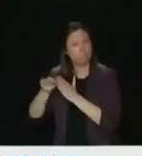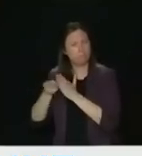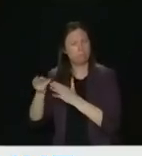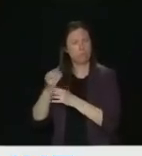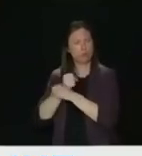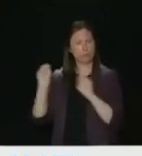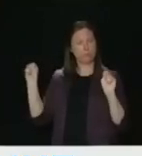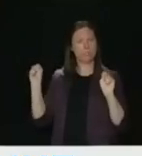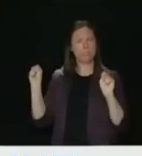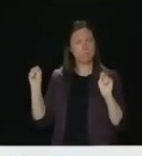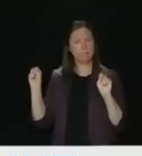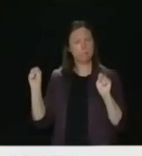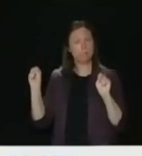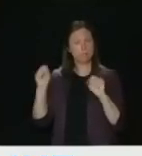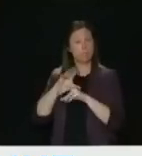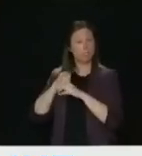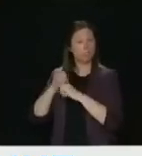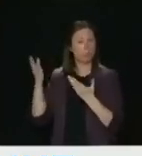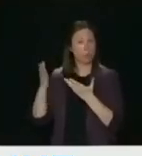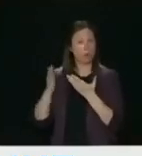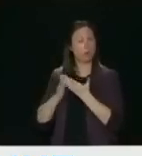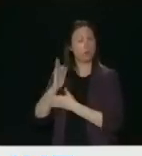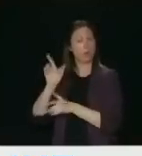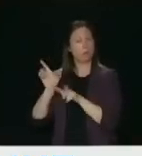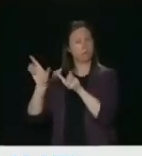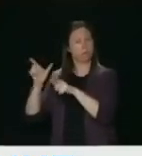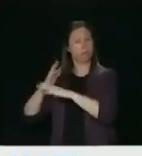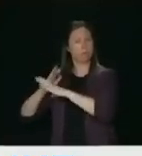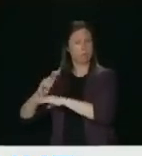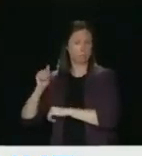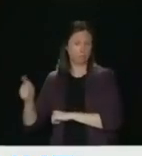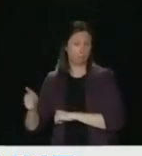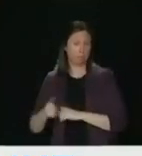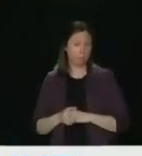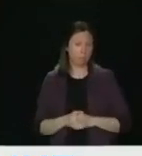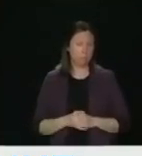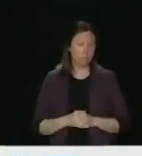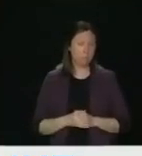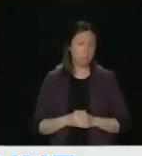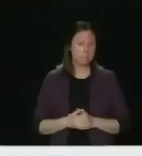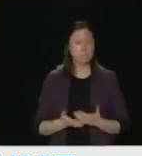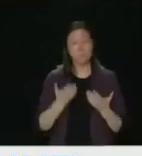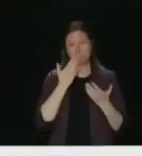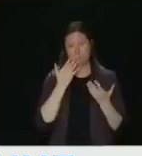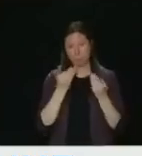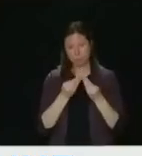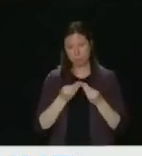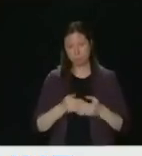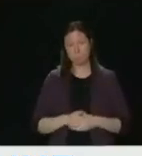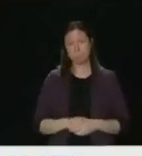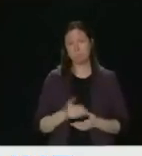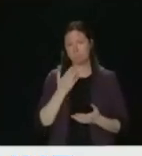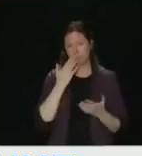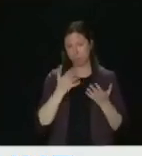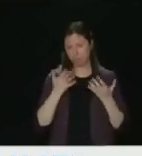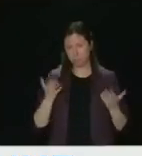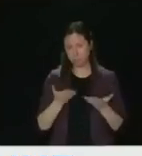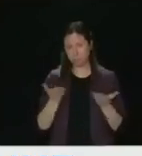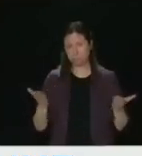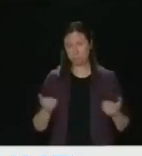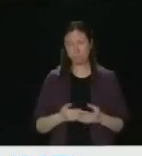sovereignty, including its right to defend itself. Merci tout le monde. Thank you,